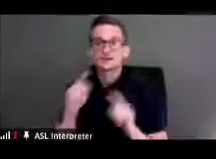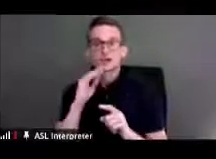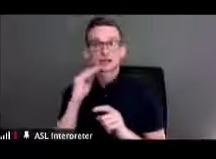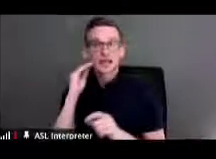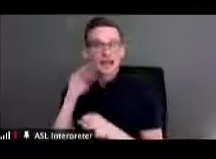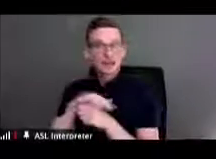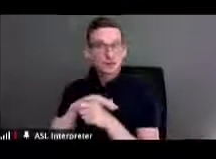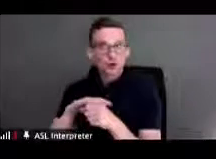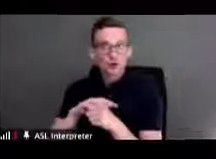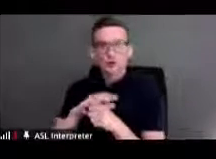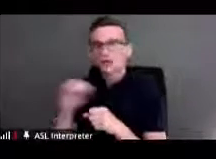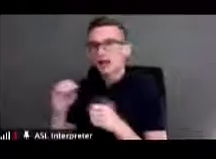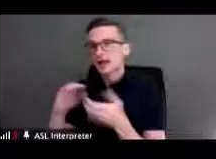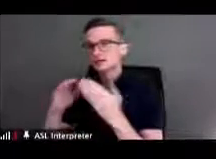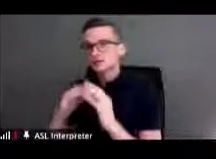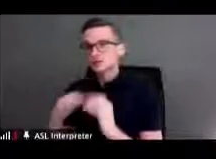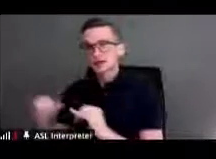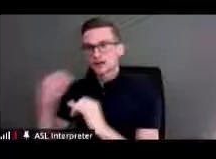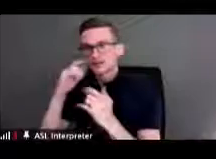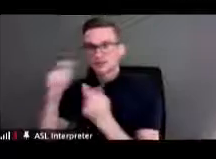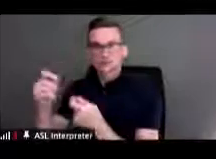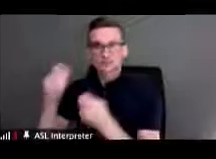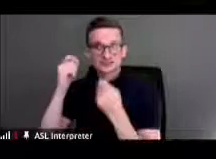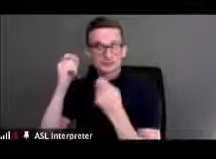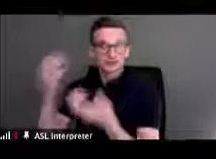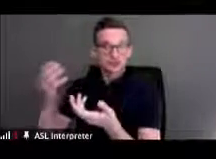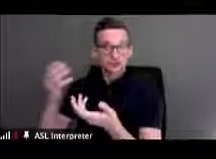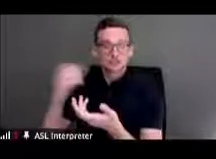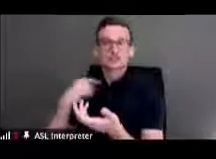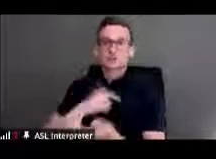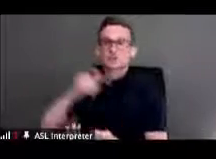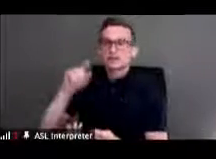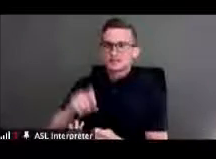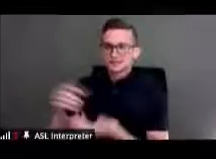of interest information from Californians